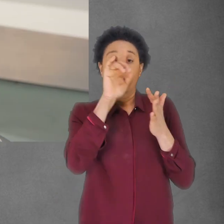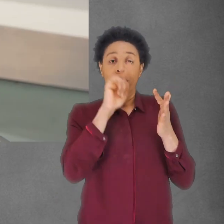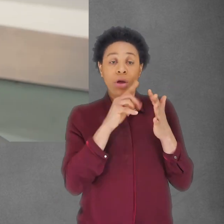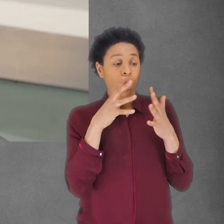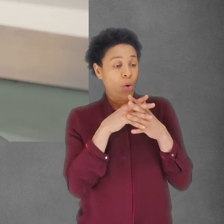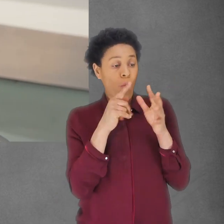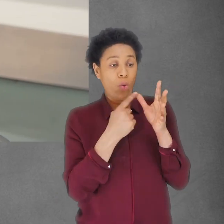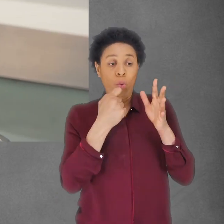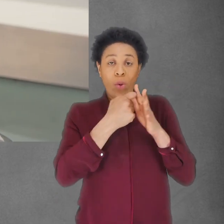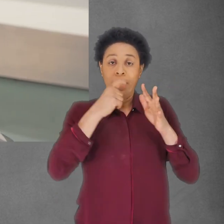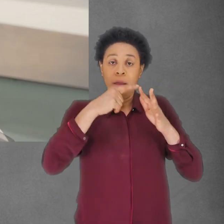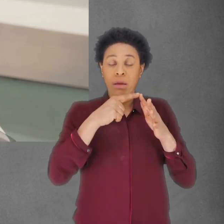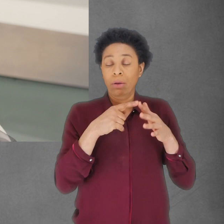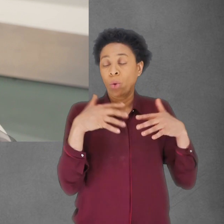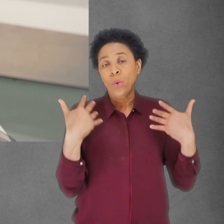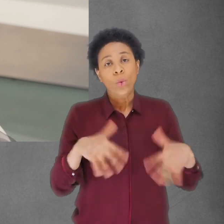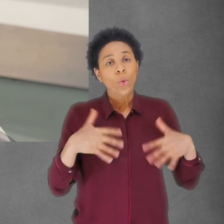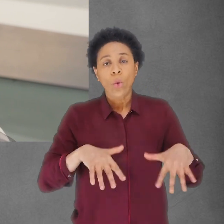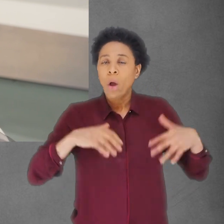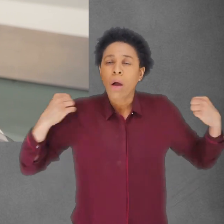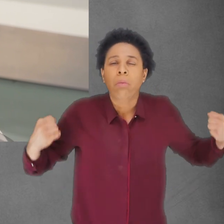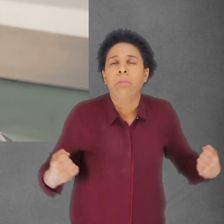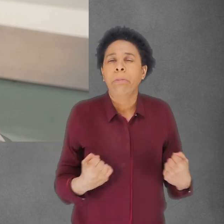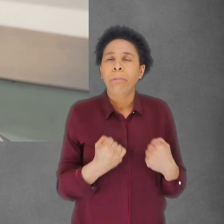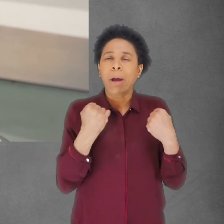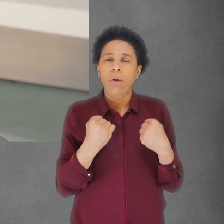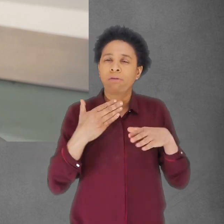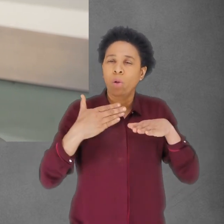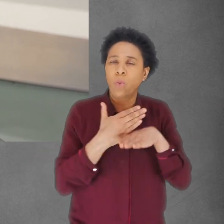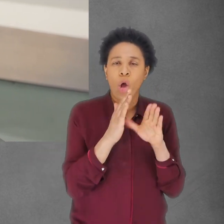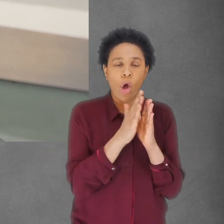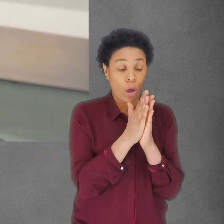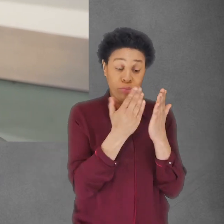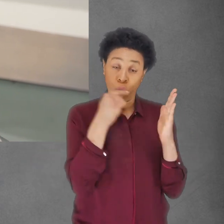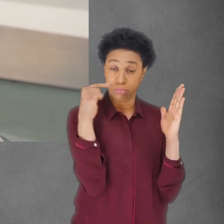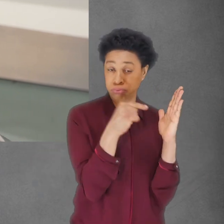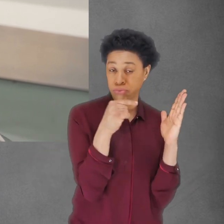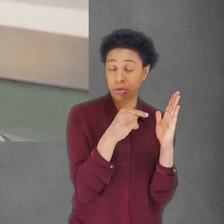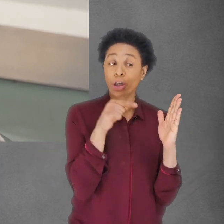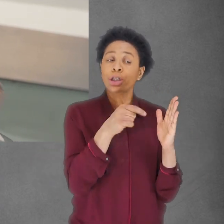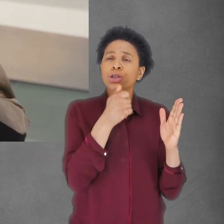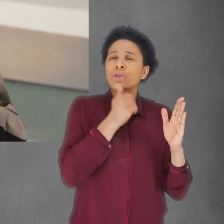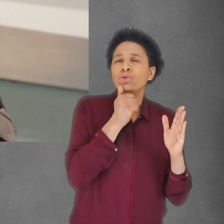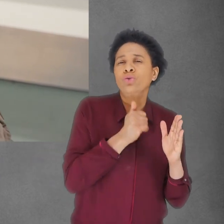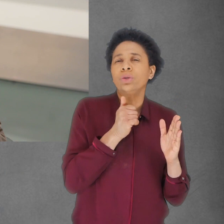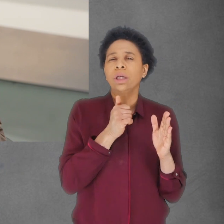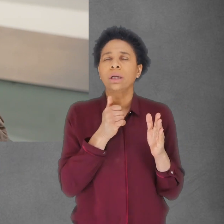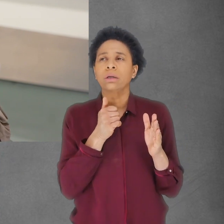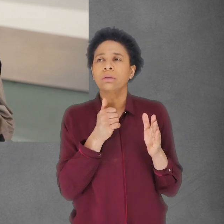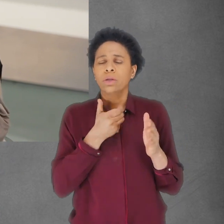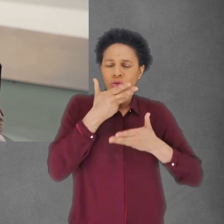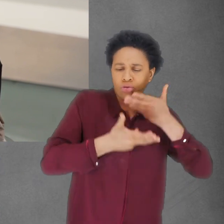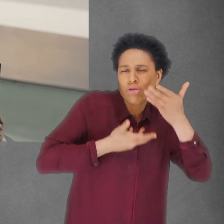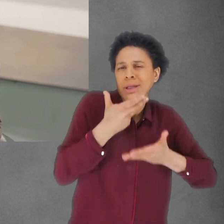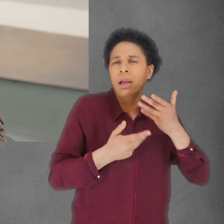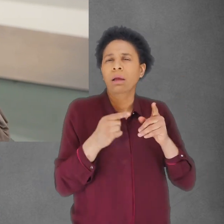she's able to take form of politic, of history, and roll it into a kind of subjective system